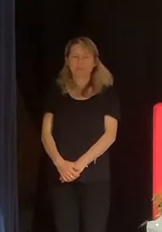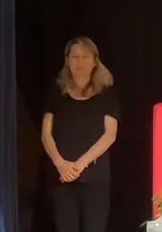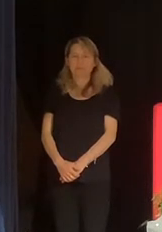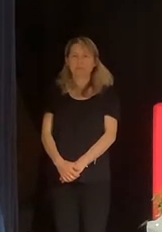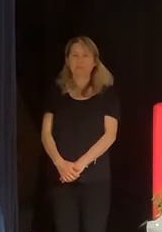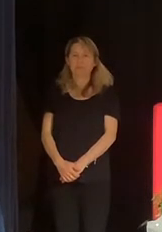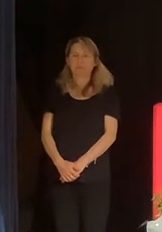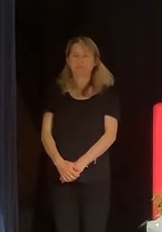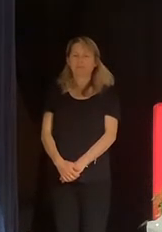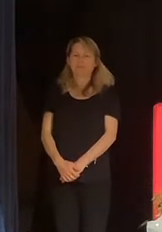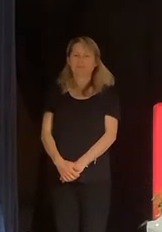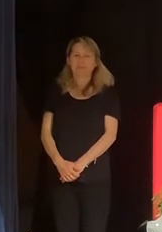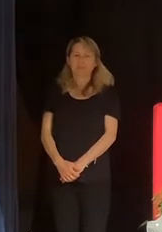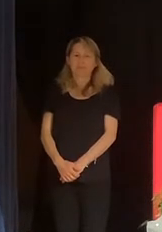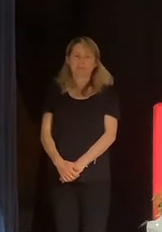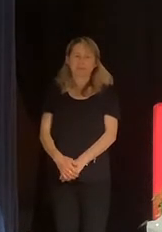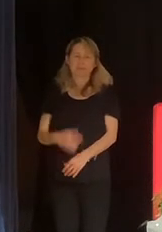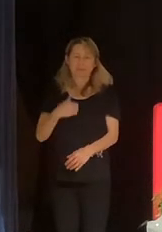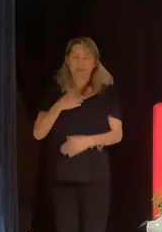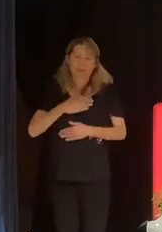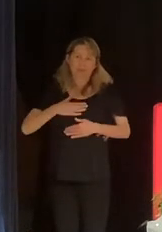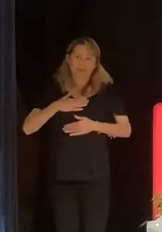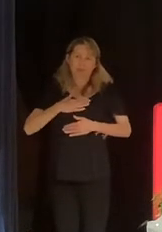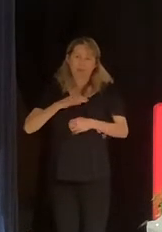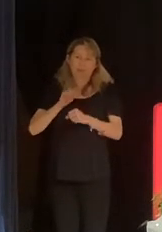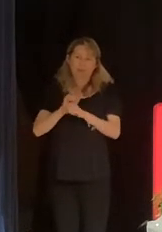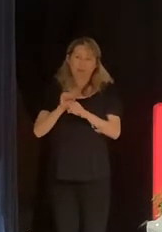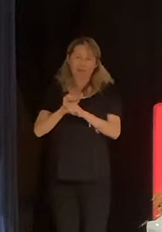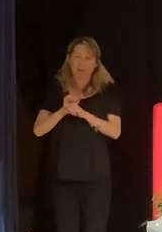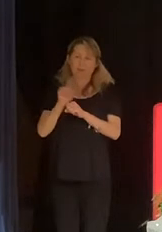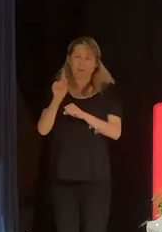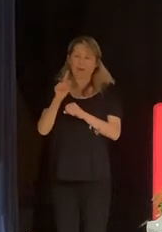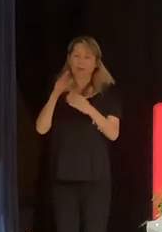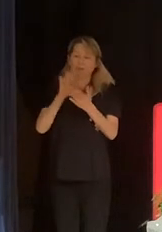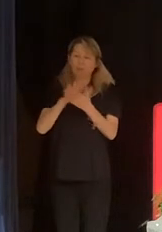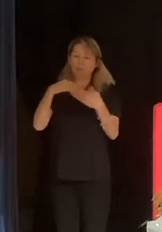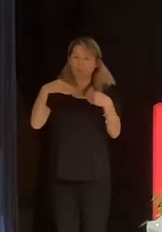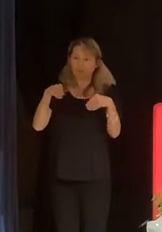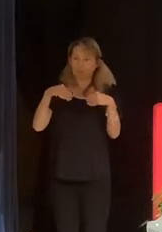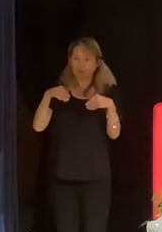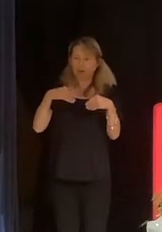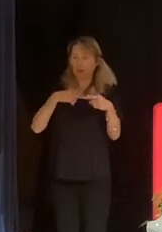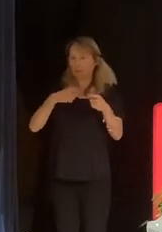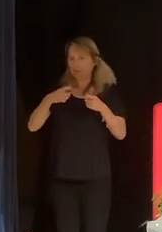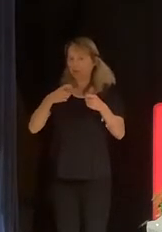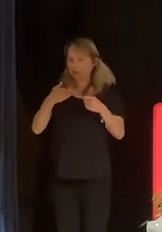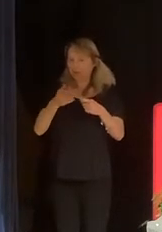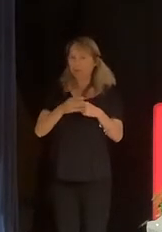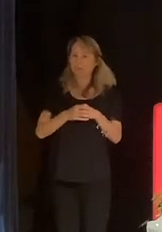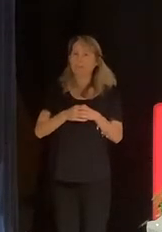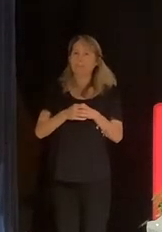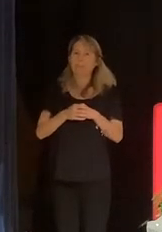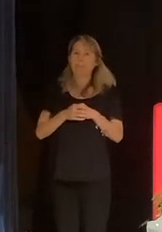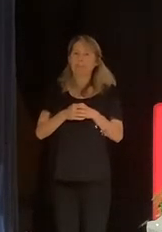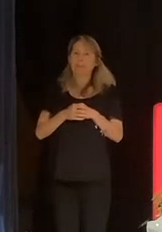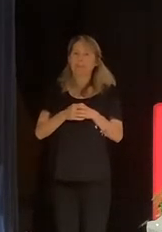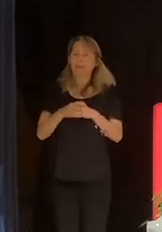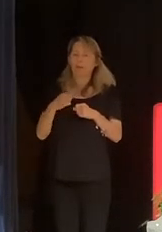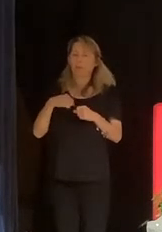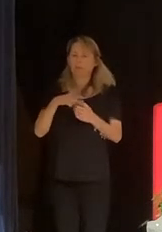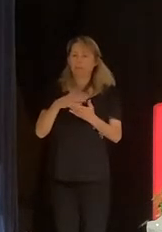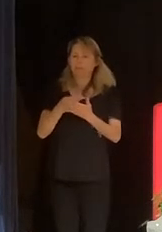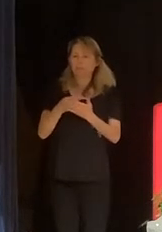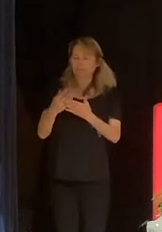I really enjoy working with the school store and being the school store manager. We fundraised